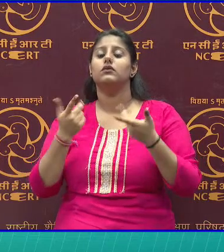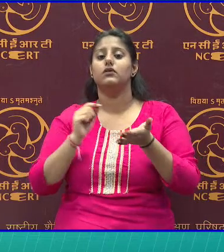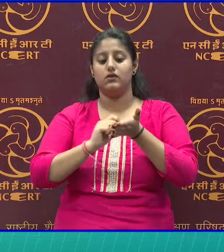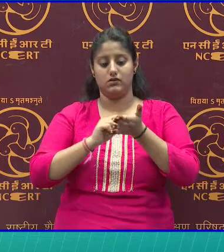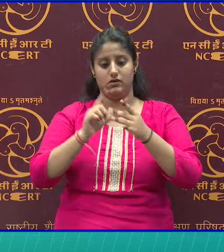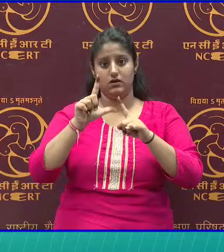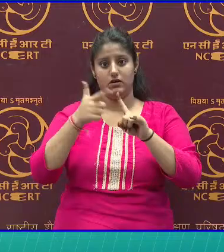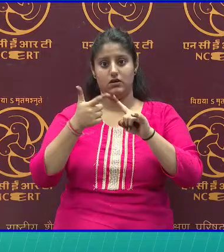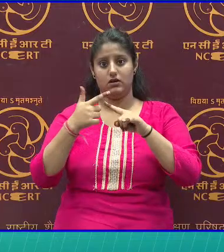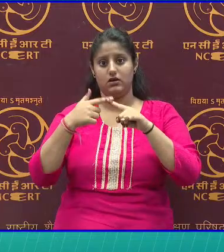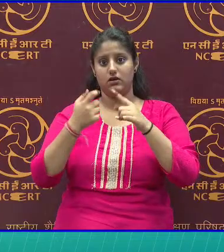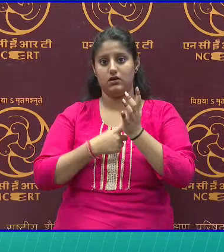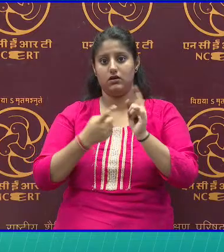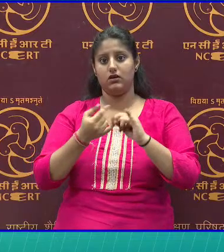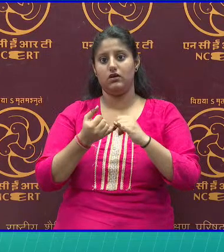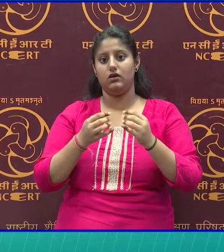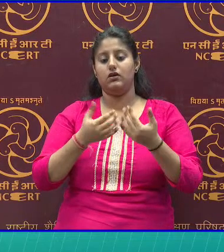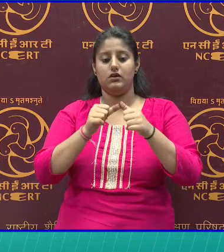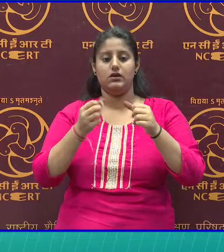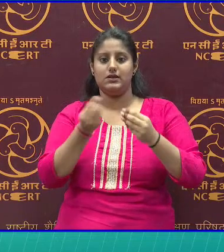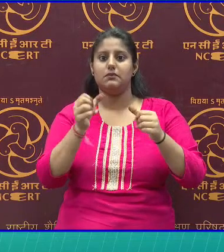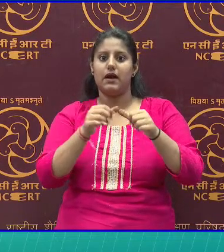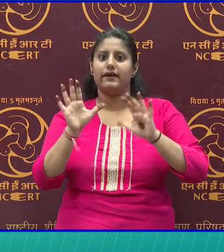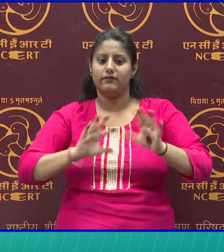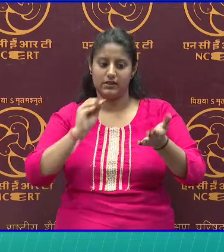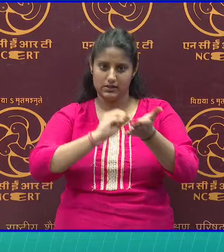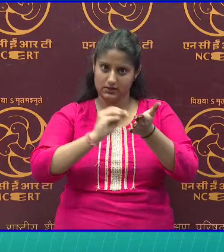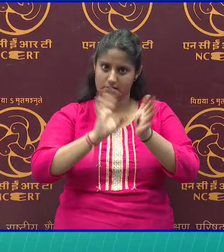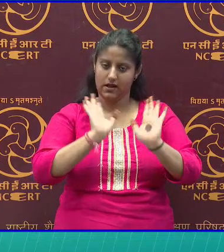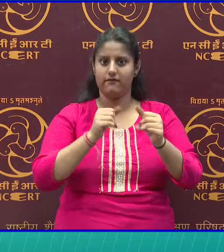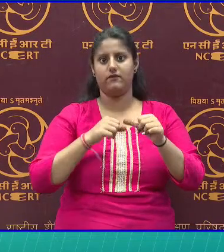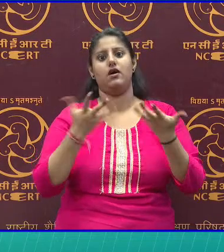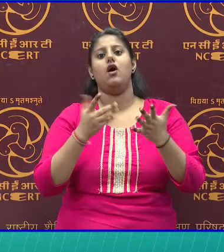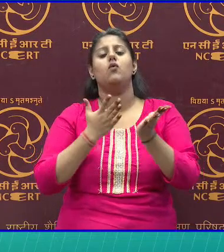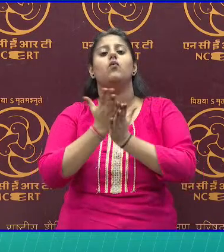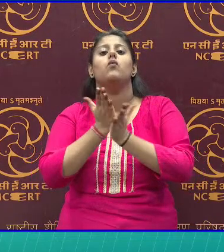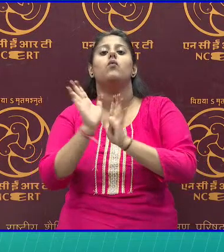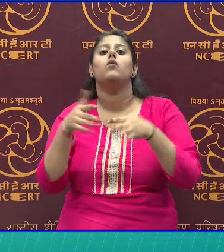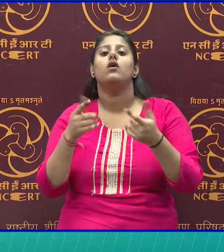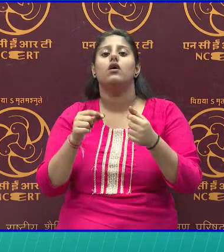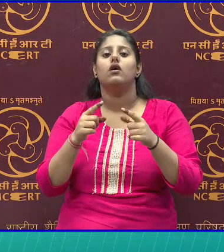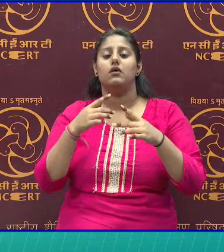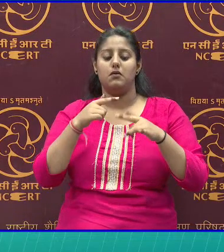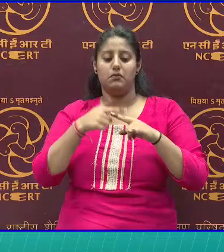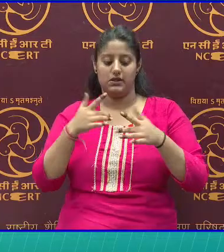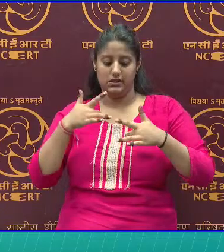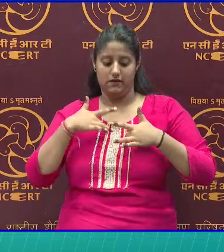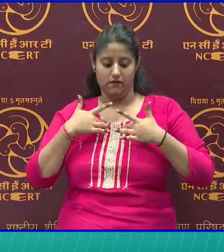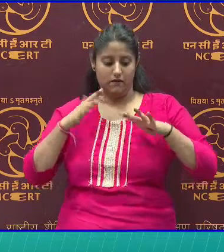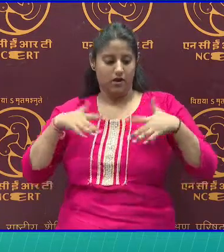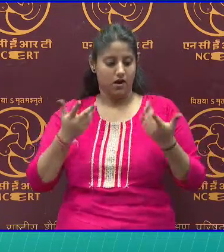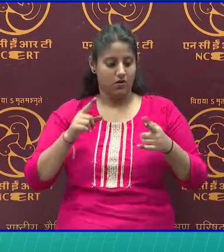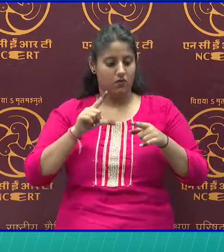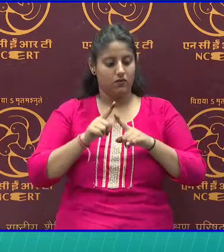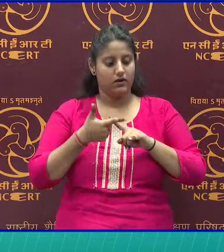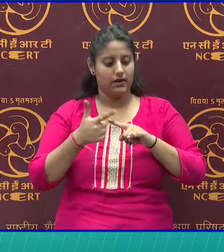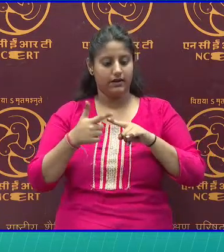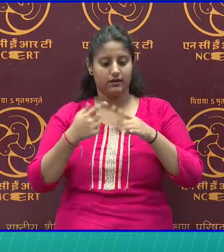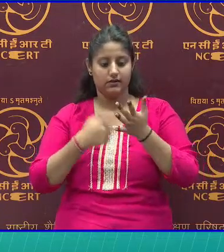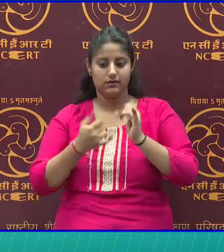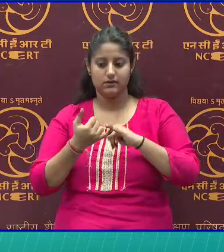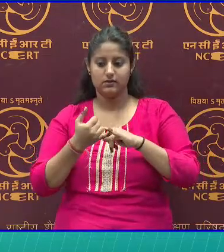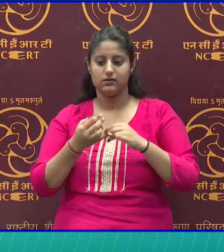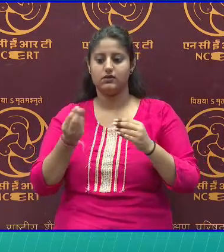are given certain activities wherein children can write a letter and then get the feel of getting valued